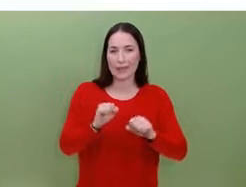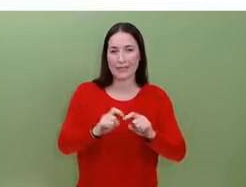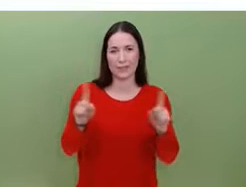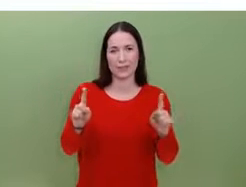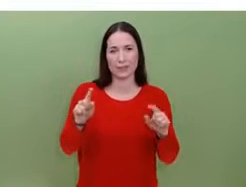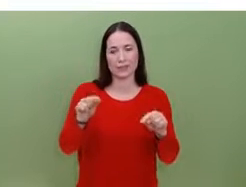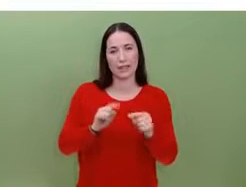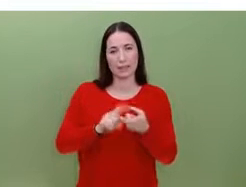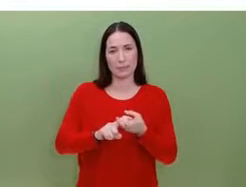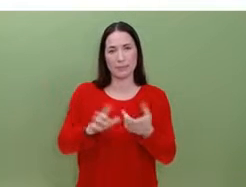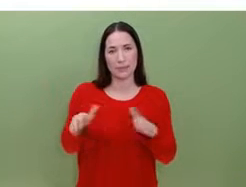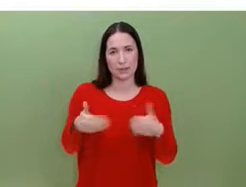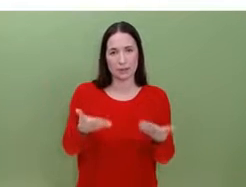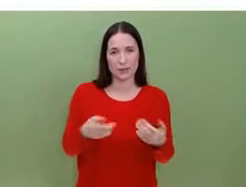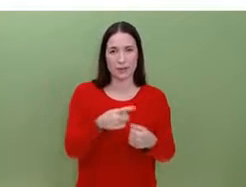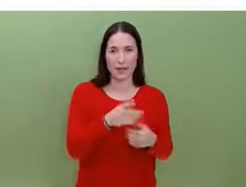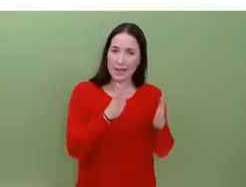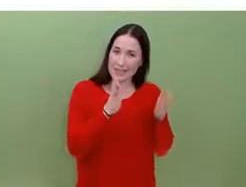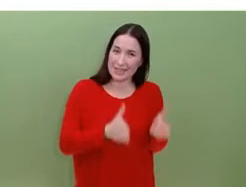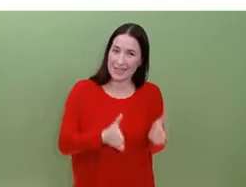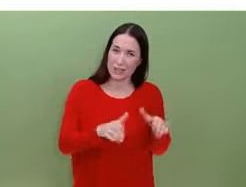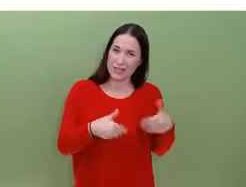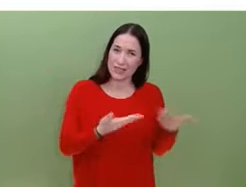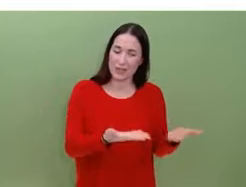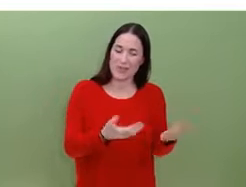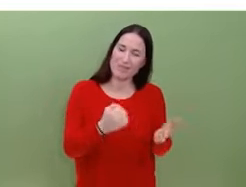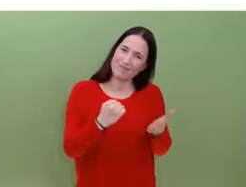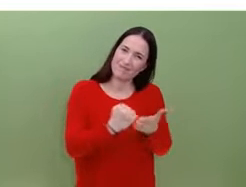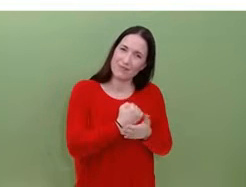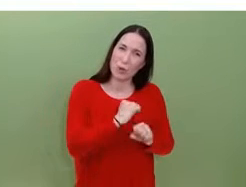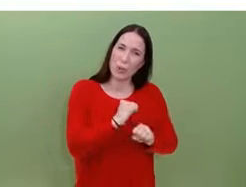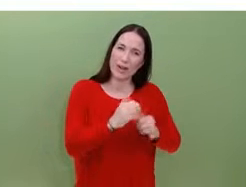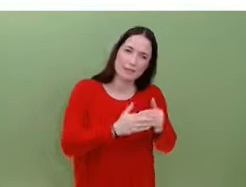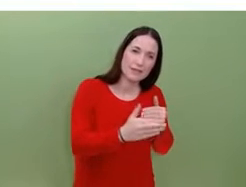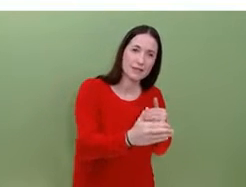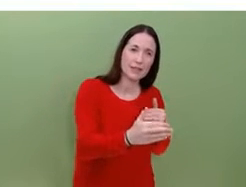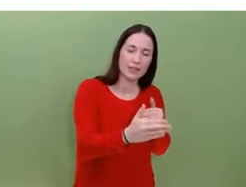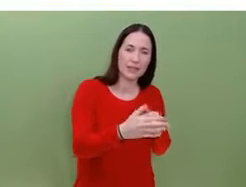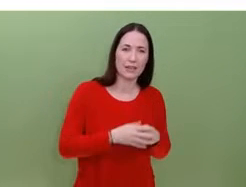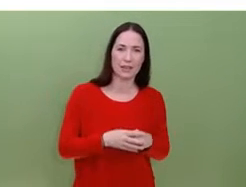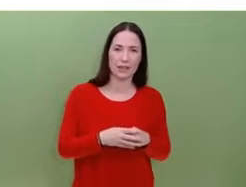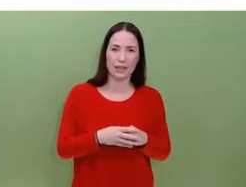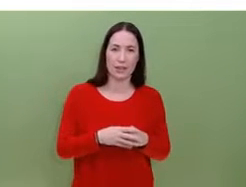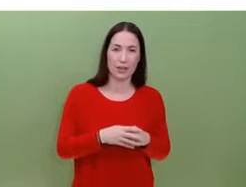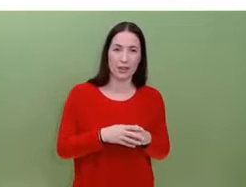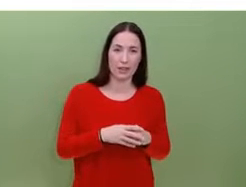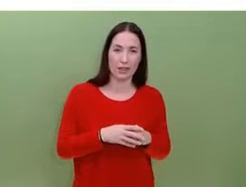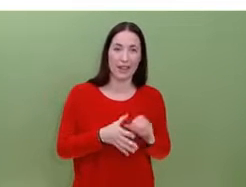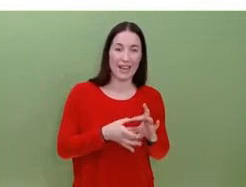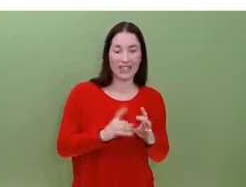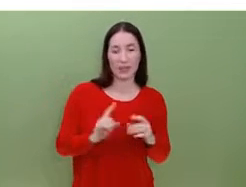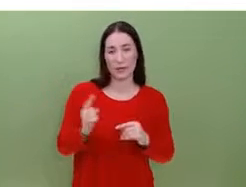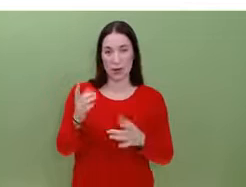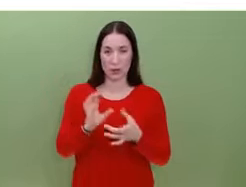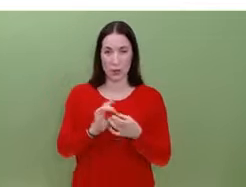our statutory services unfortunately waited longer for first contact compared to our voluntary services.